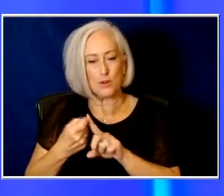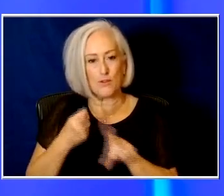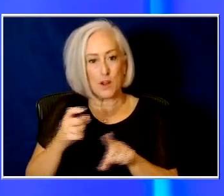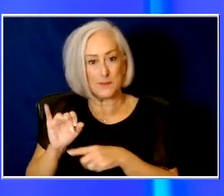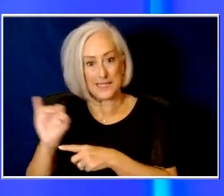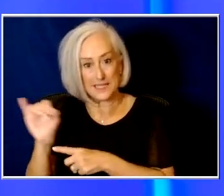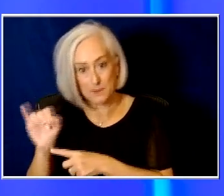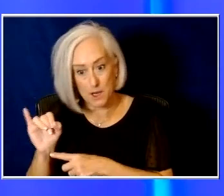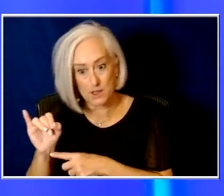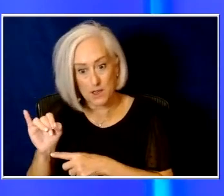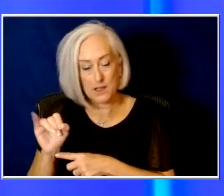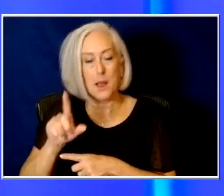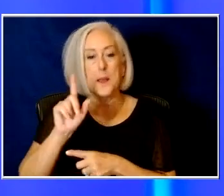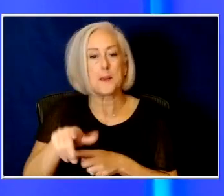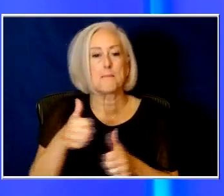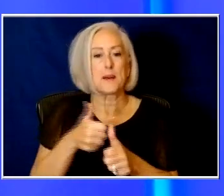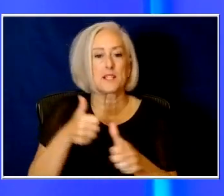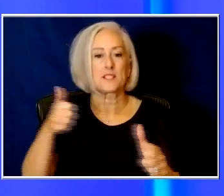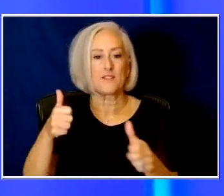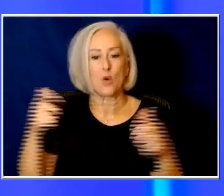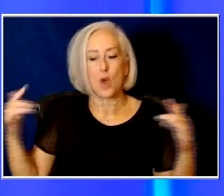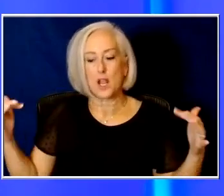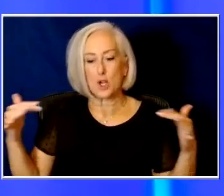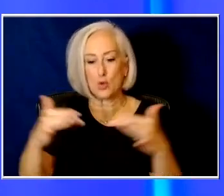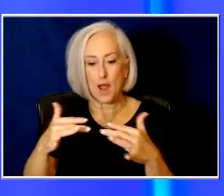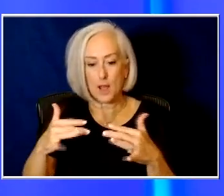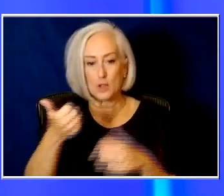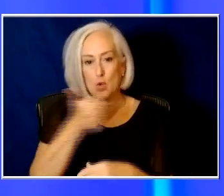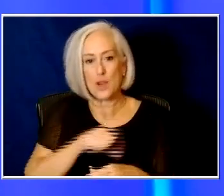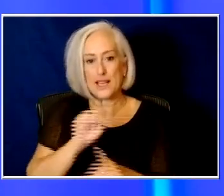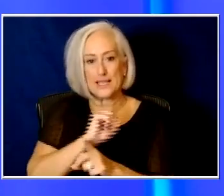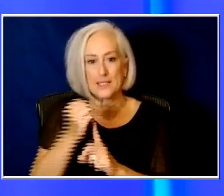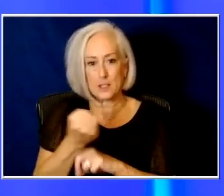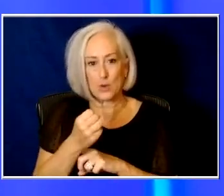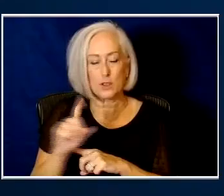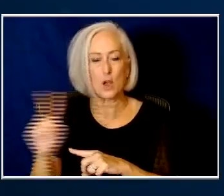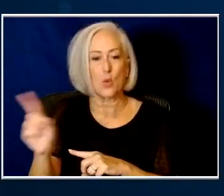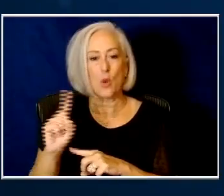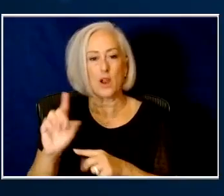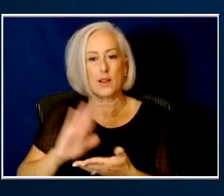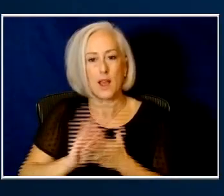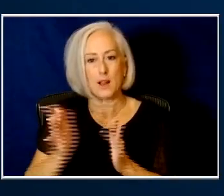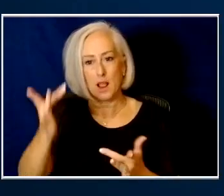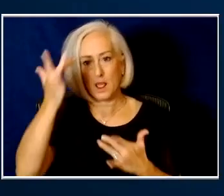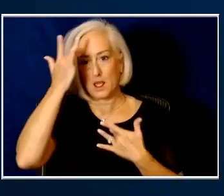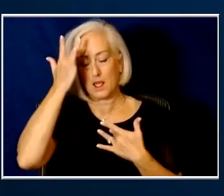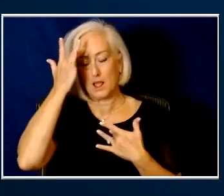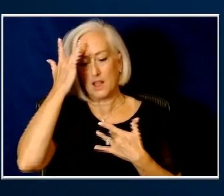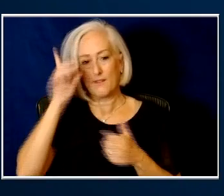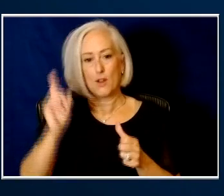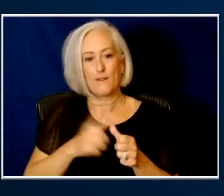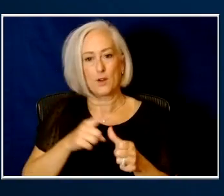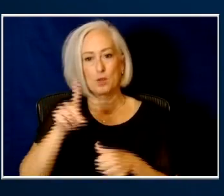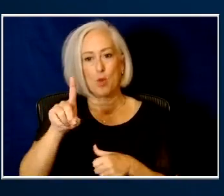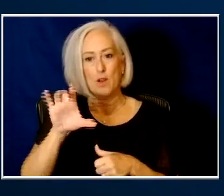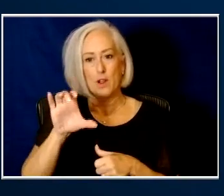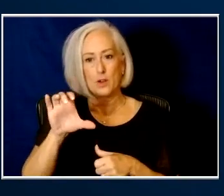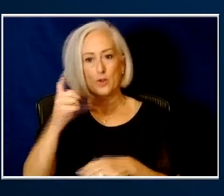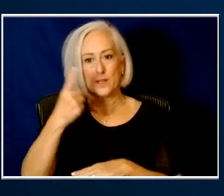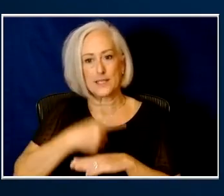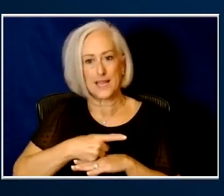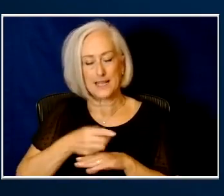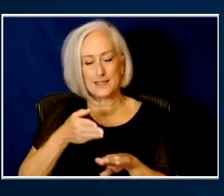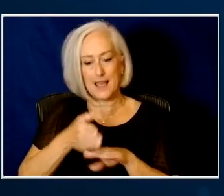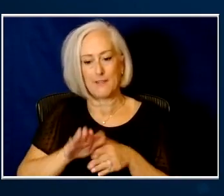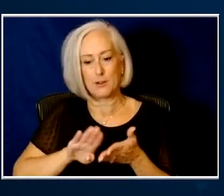crowds, avoid situations where they can catch infections for the first 100 days. Okay, so try to be Joellen wants safe. to know, last question is,